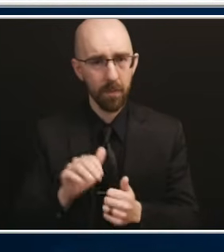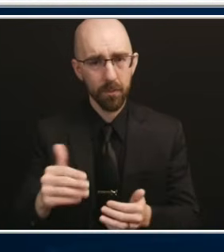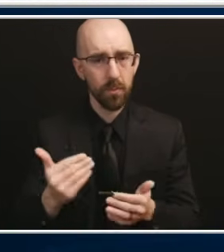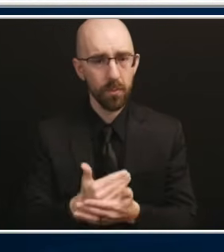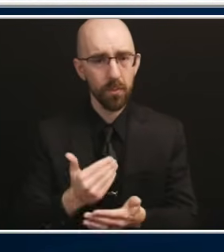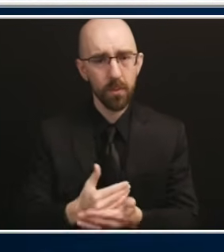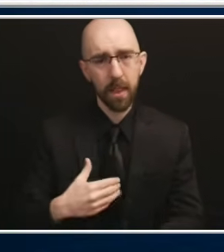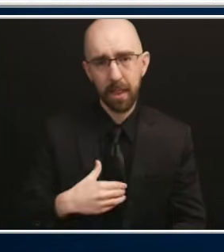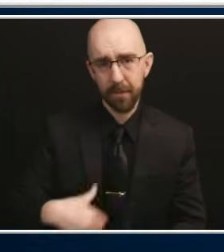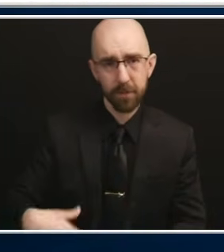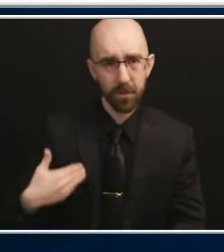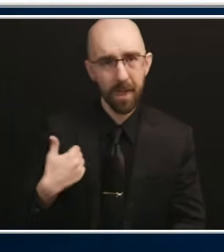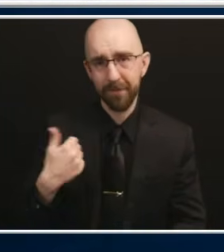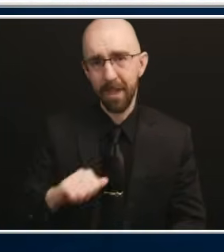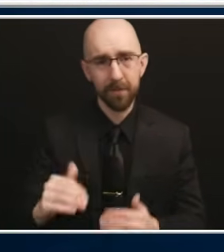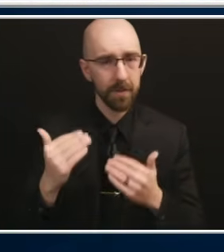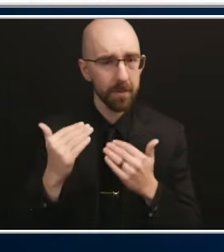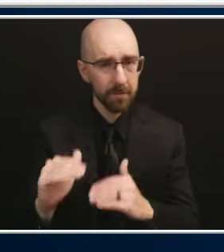have any limitations.